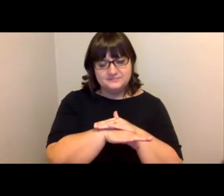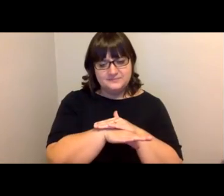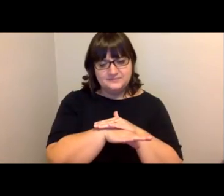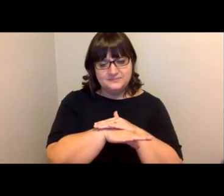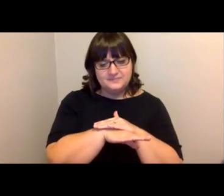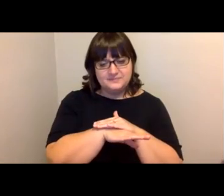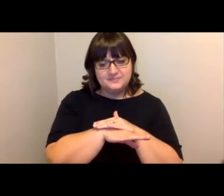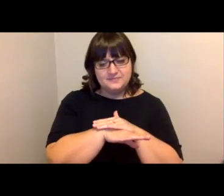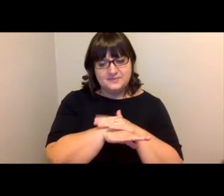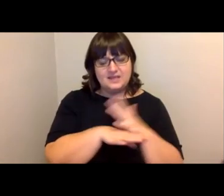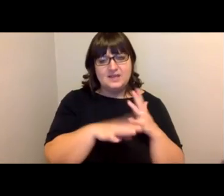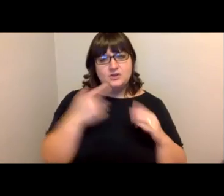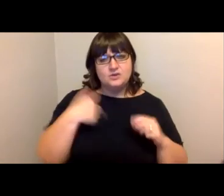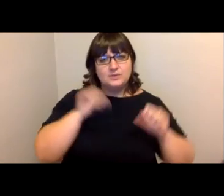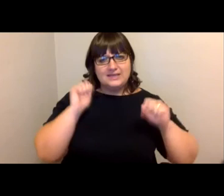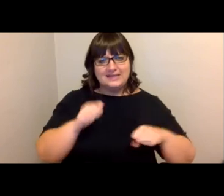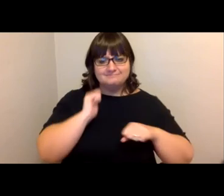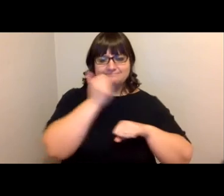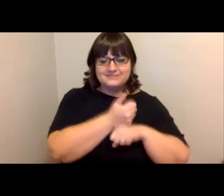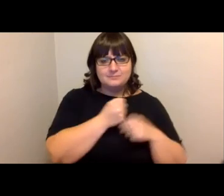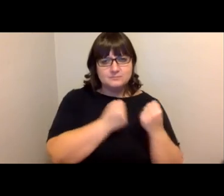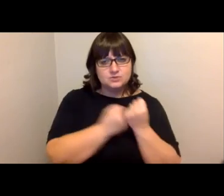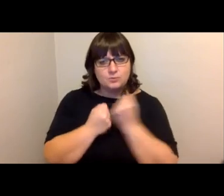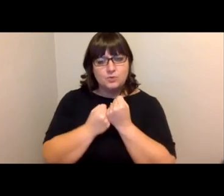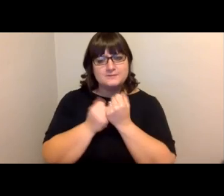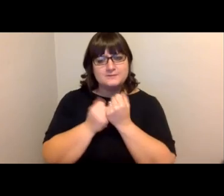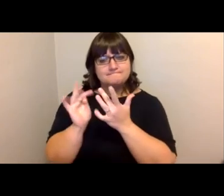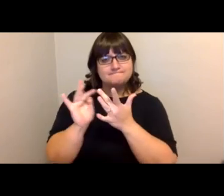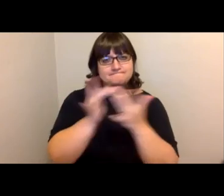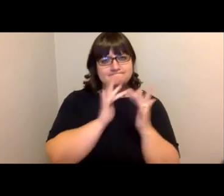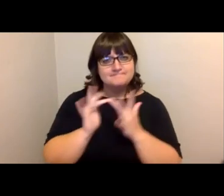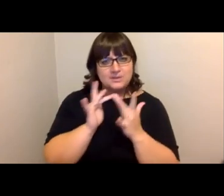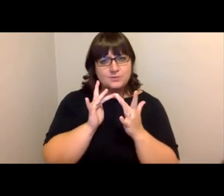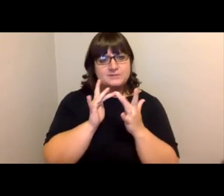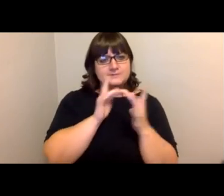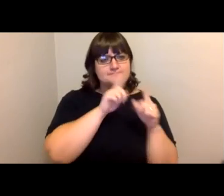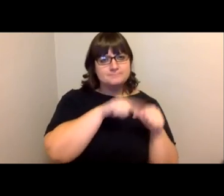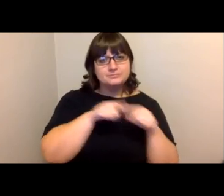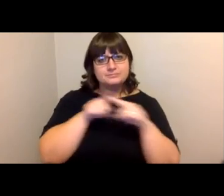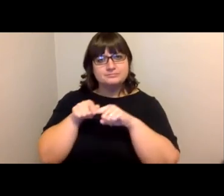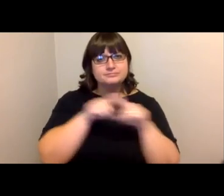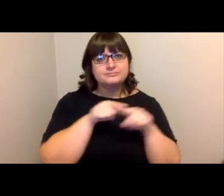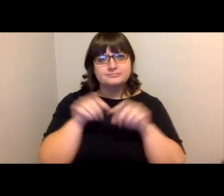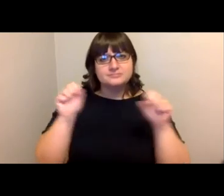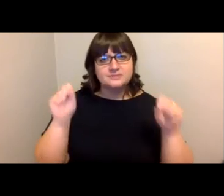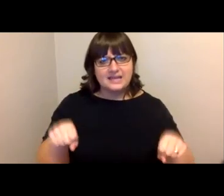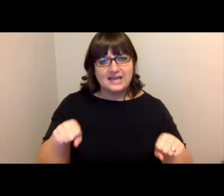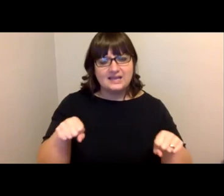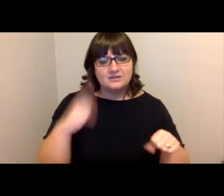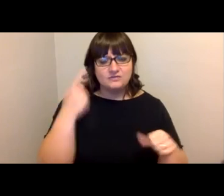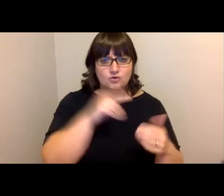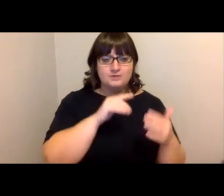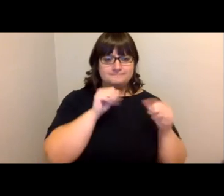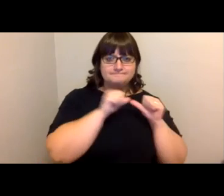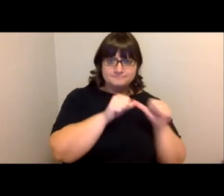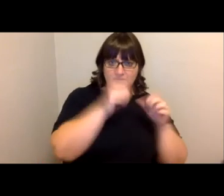create support, create networks of interdependence within disabled communities, within chronically ill and neurodivergent and